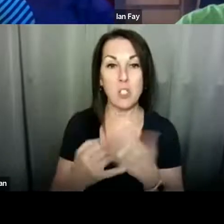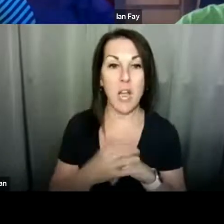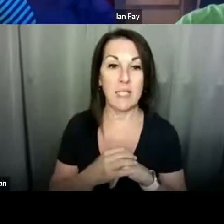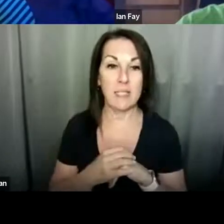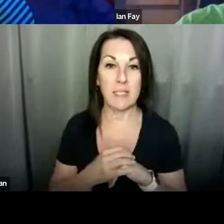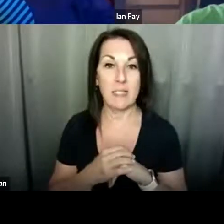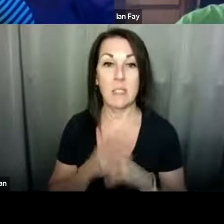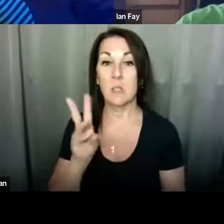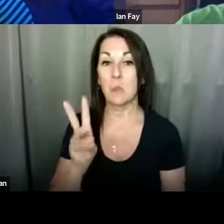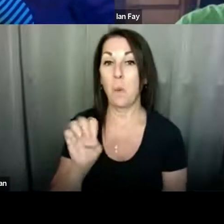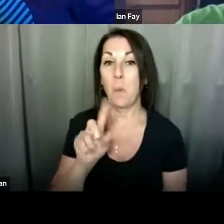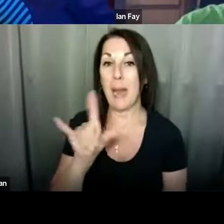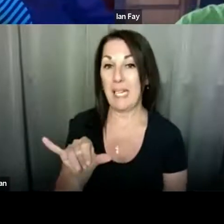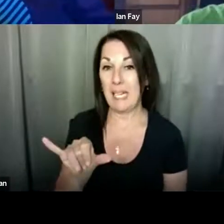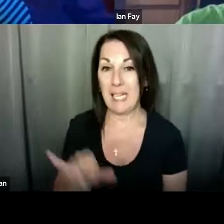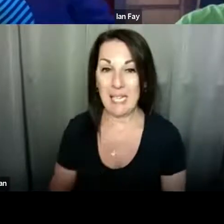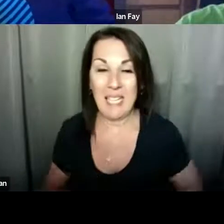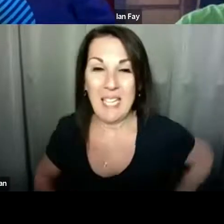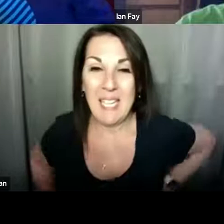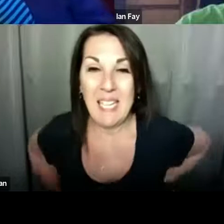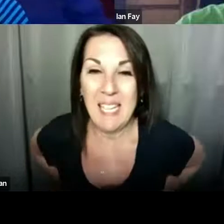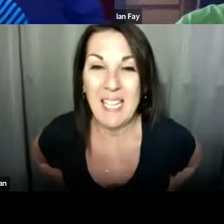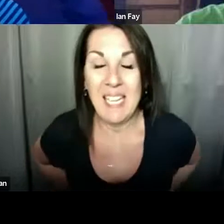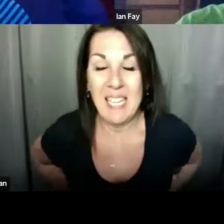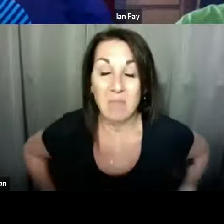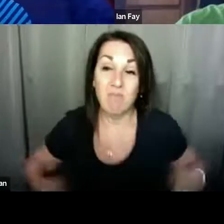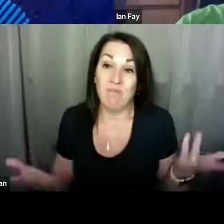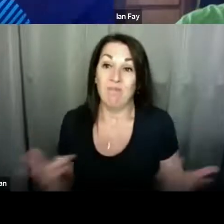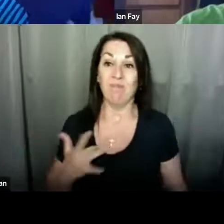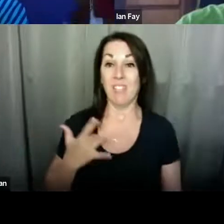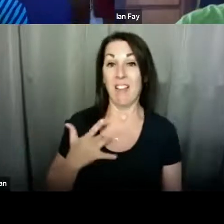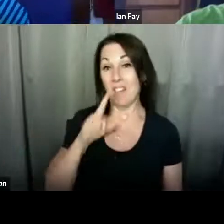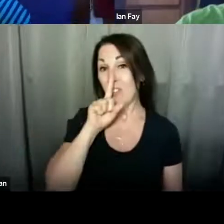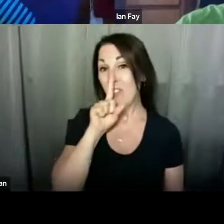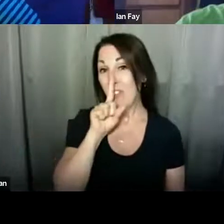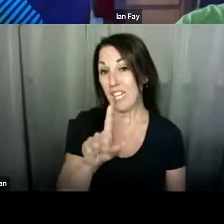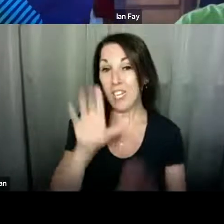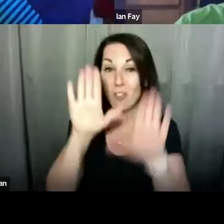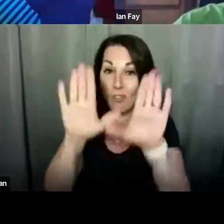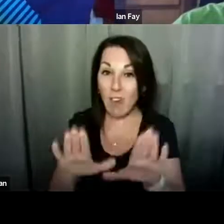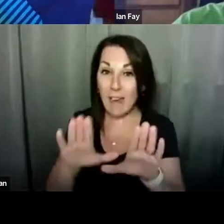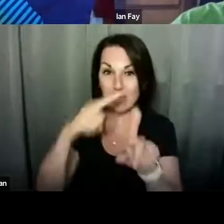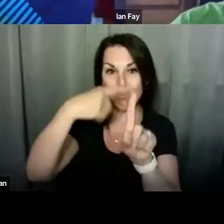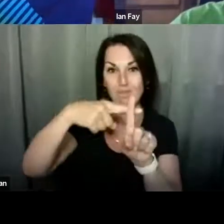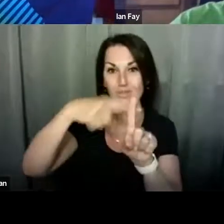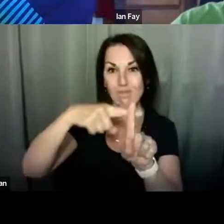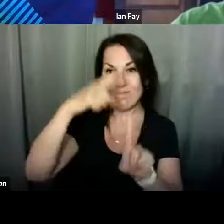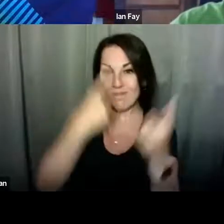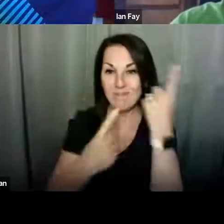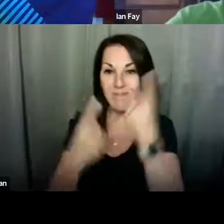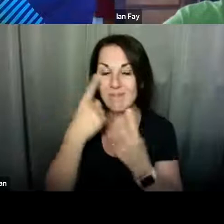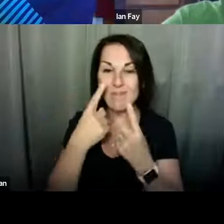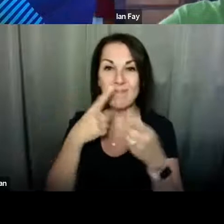Wendy? Well, I felt, you know, really great and optimistic after I completed